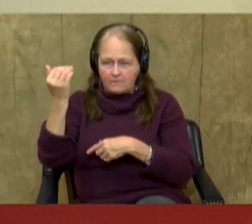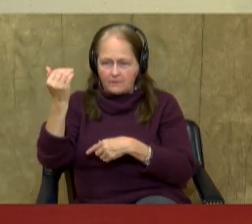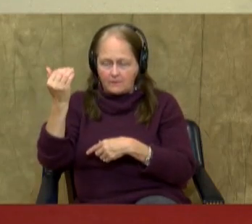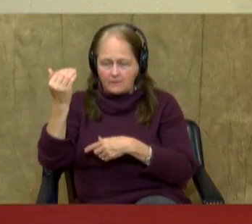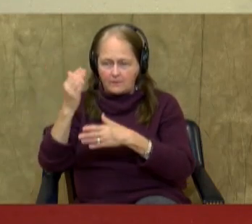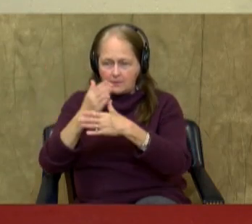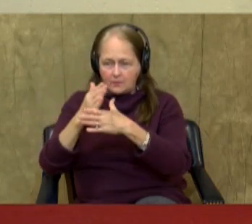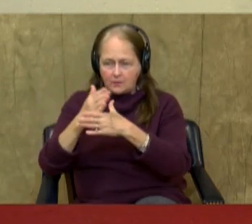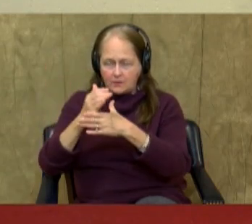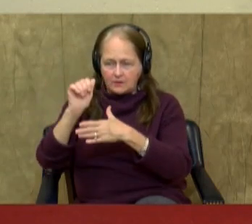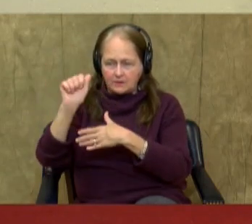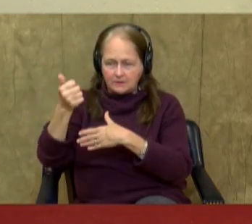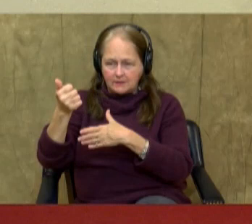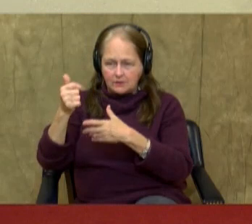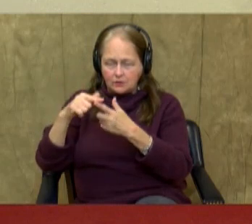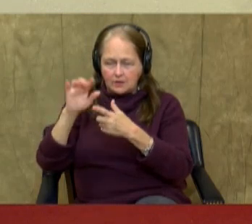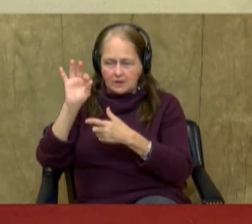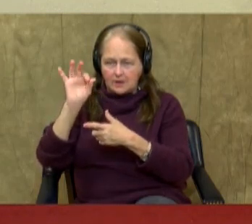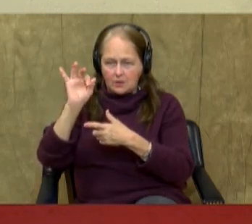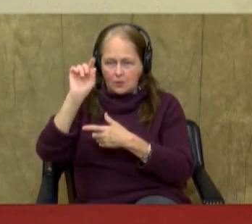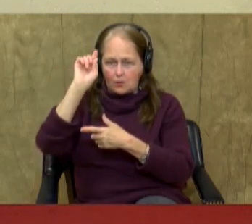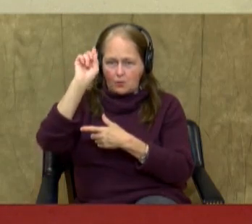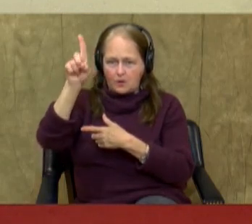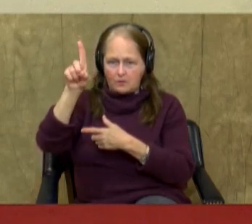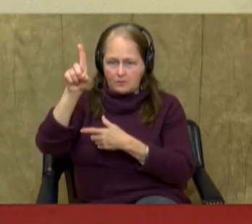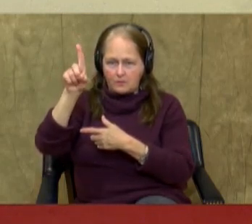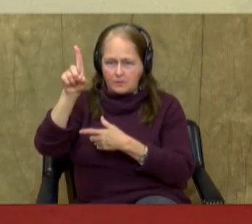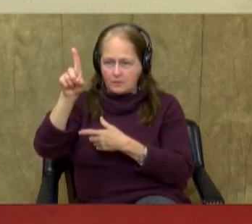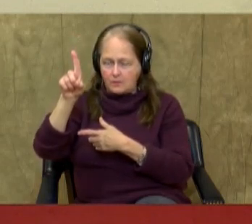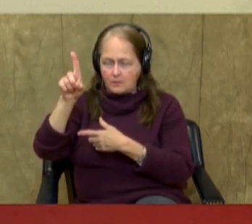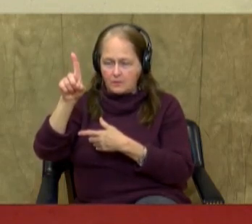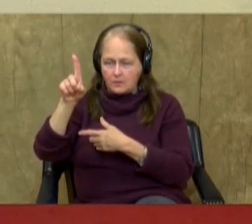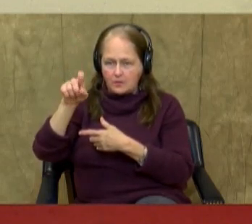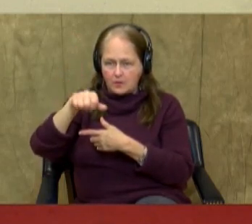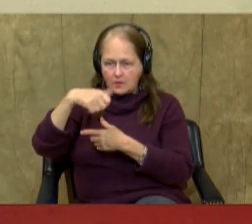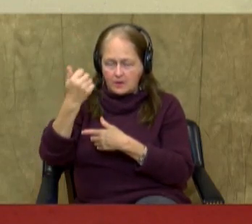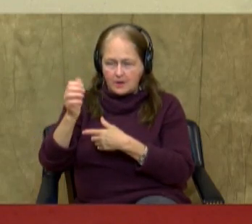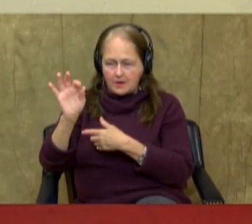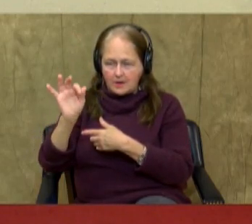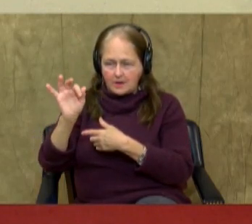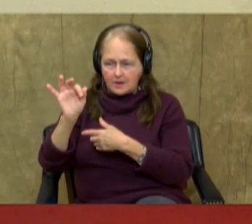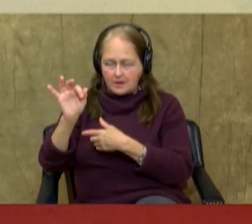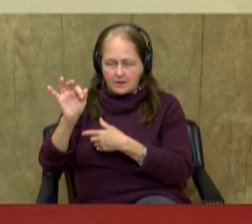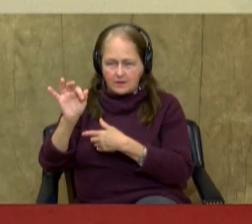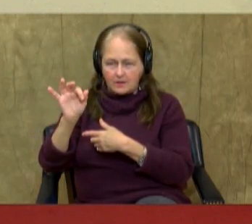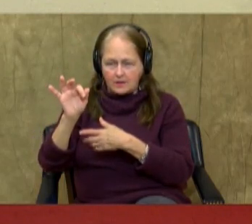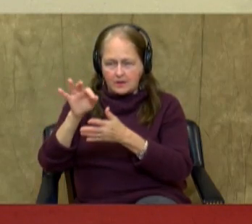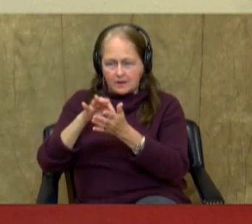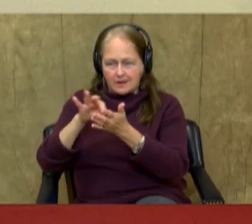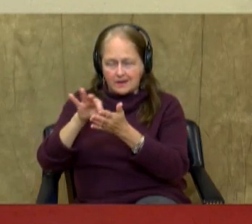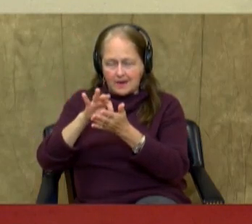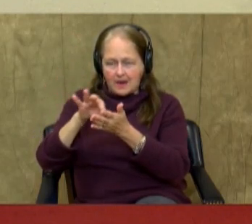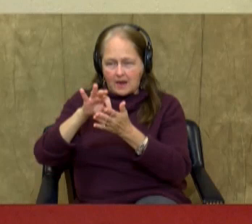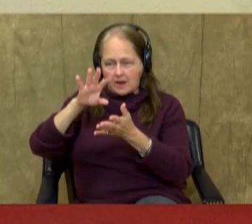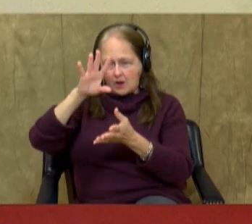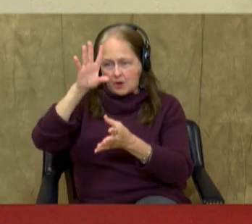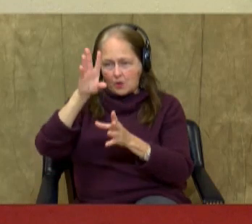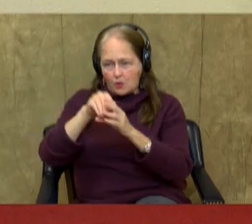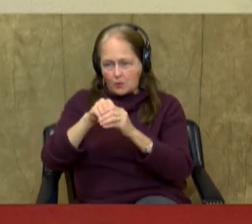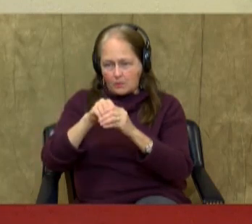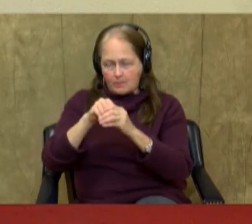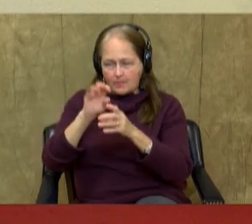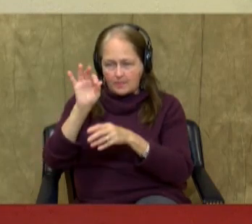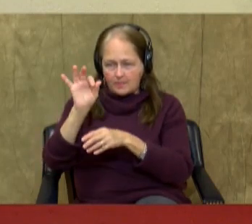is between 10 and 19, so that's 1. A 19, you count the number that's included in that bin.